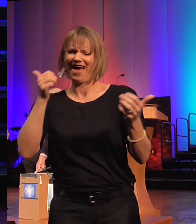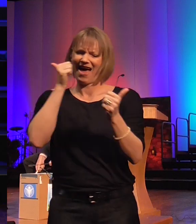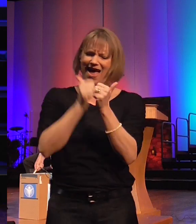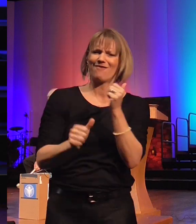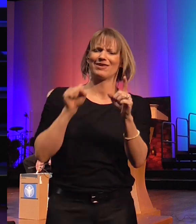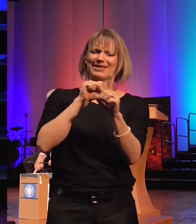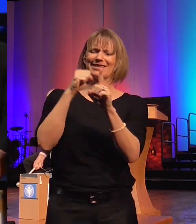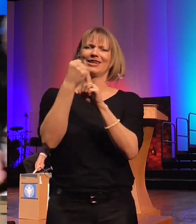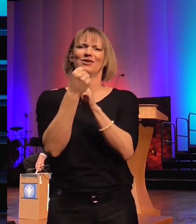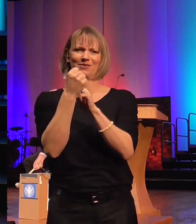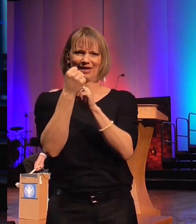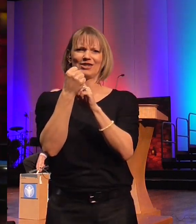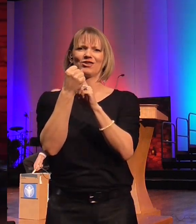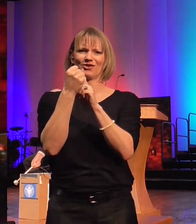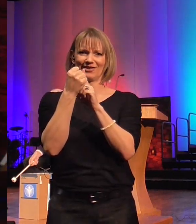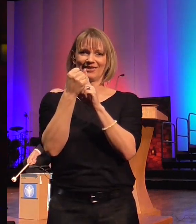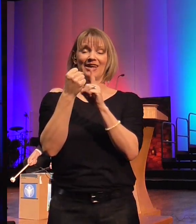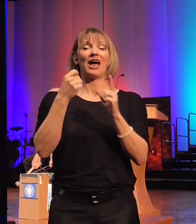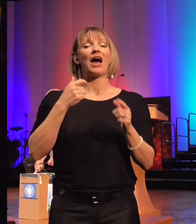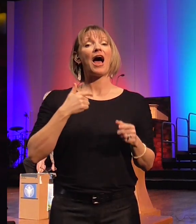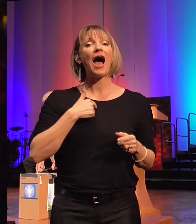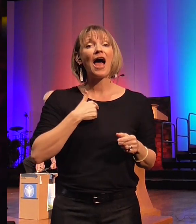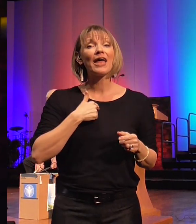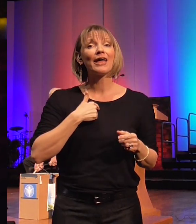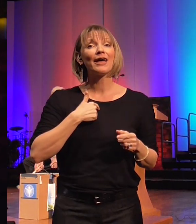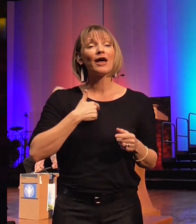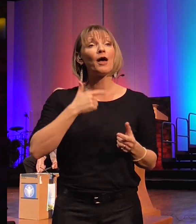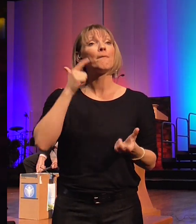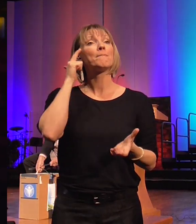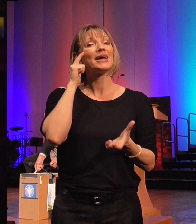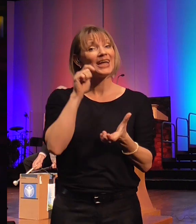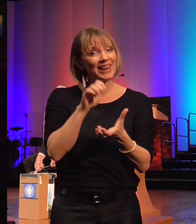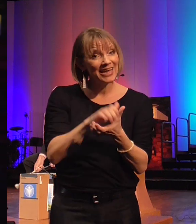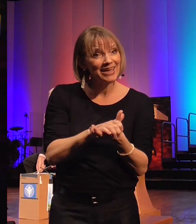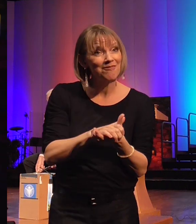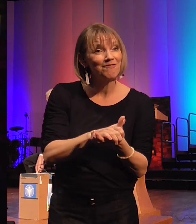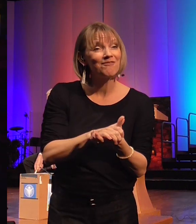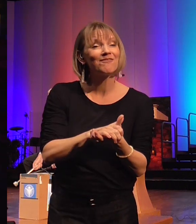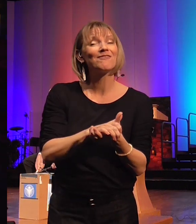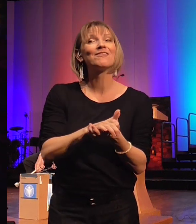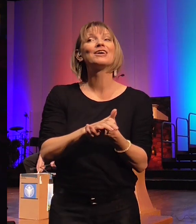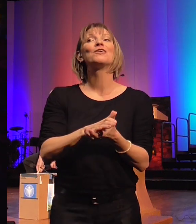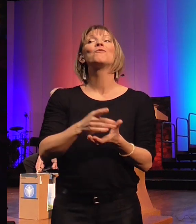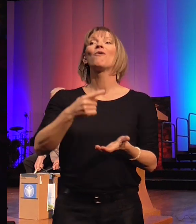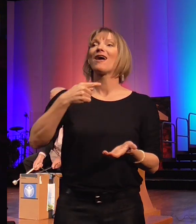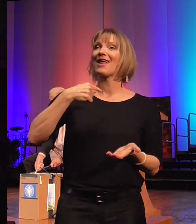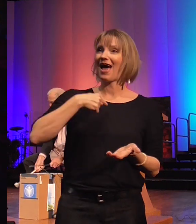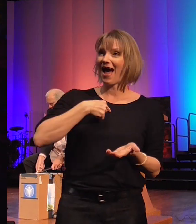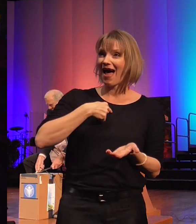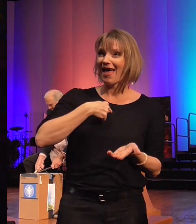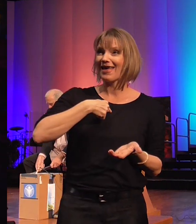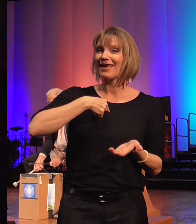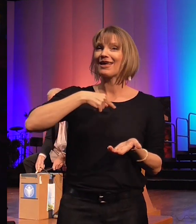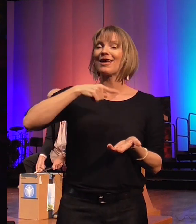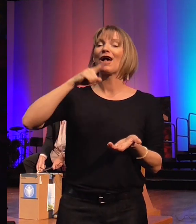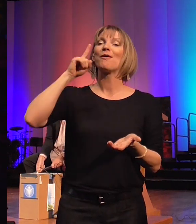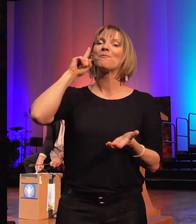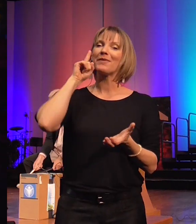situation. Come again. And what I believe, what